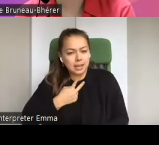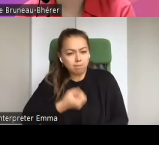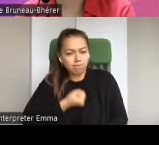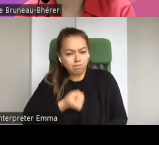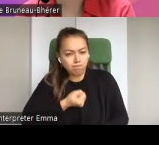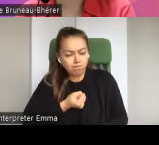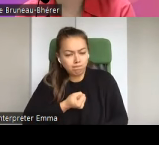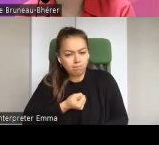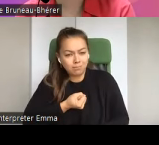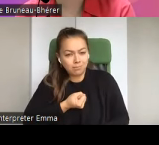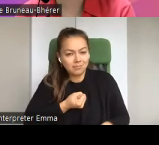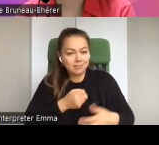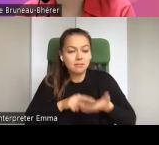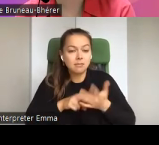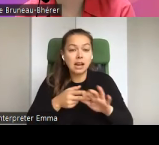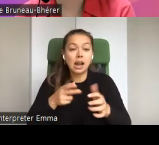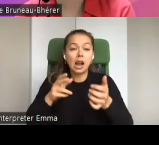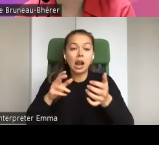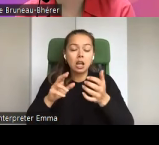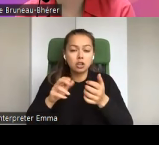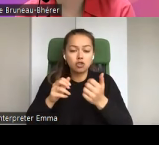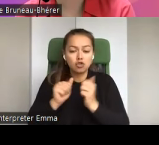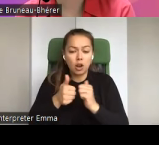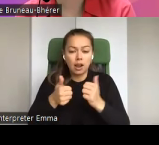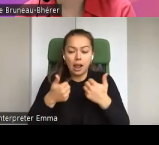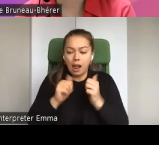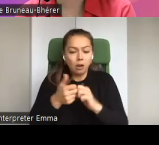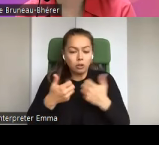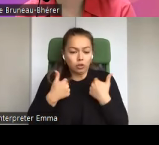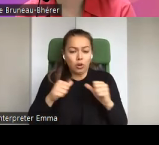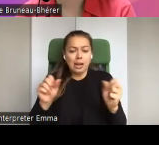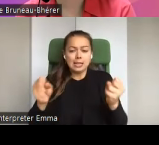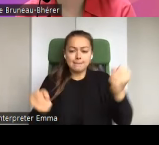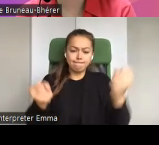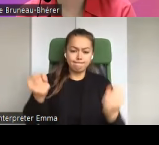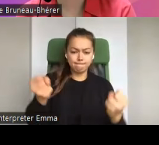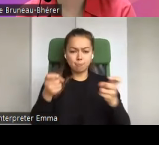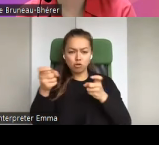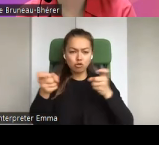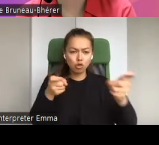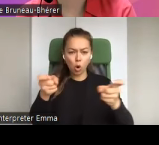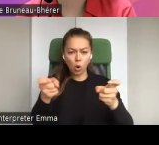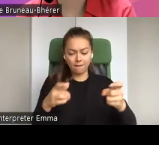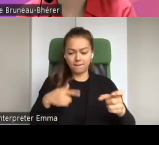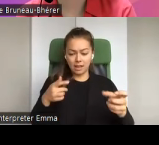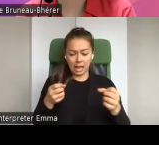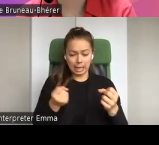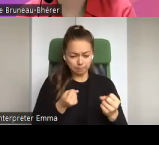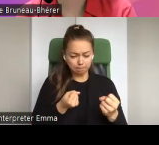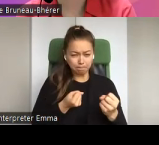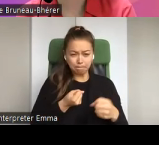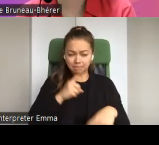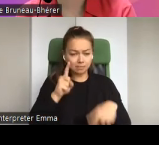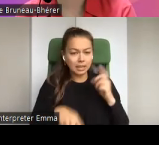try and keep their hands on the wheel. Some children will present dissociation and